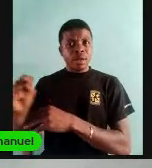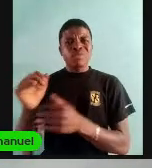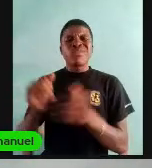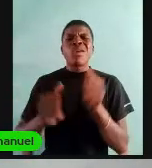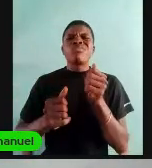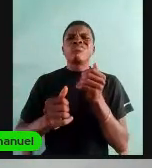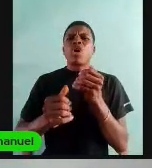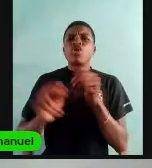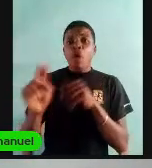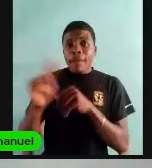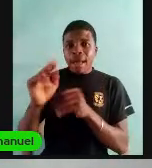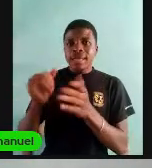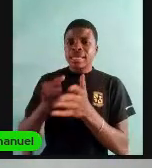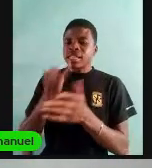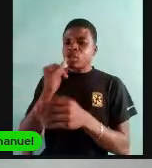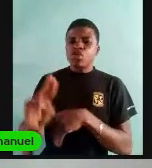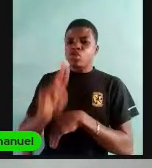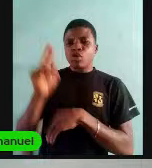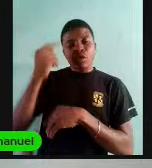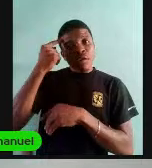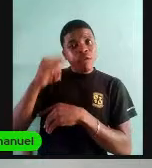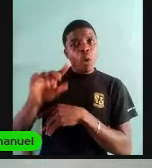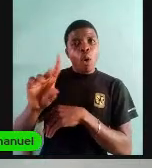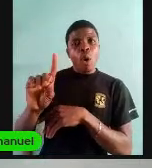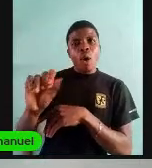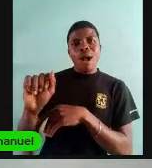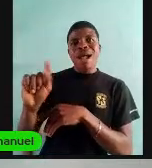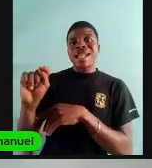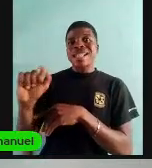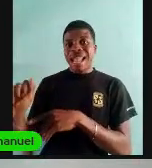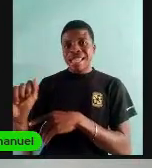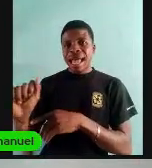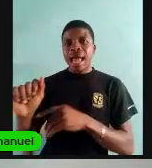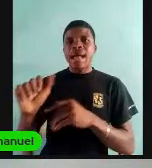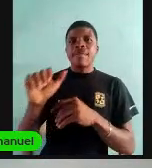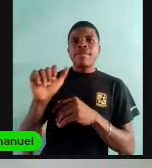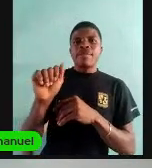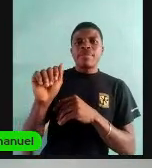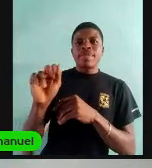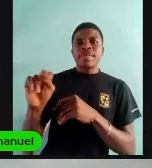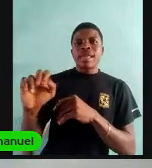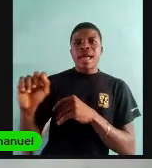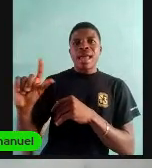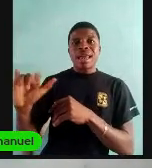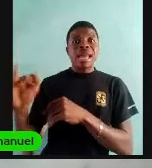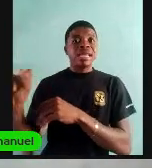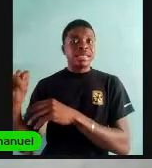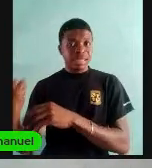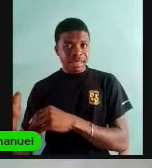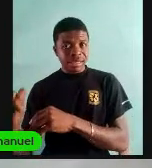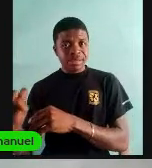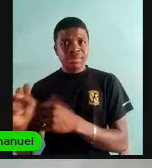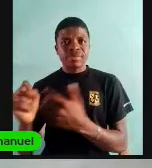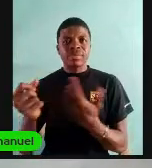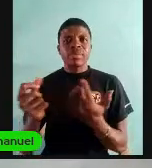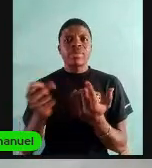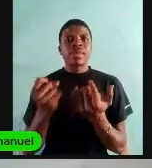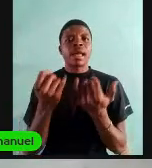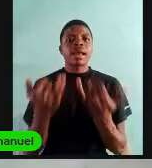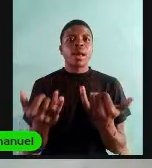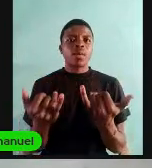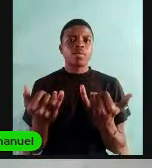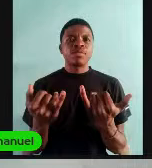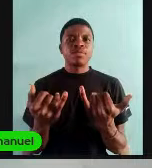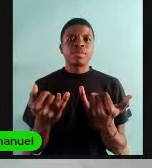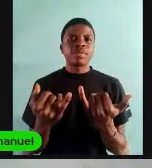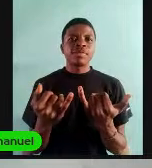It's used for many things, even for this thing web development. That's Python, Django. So now, as